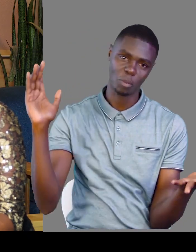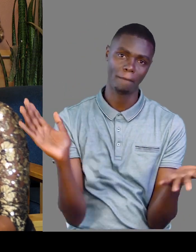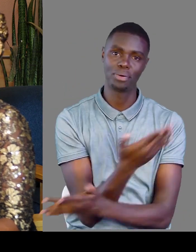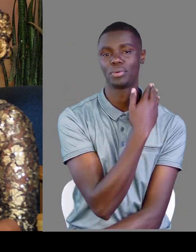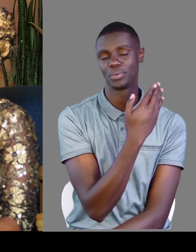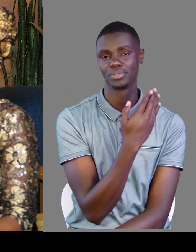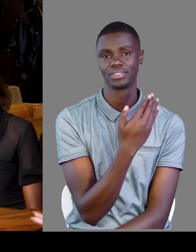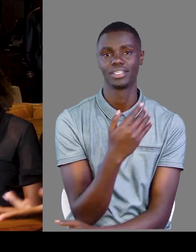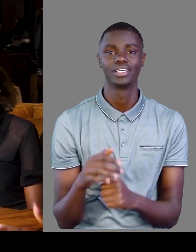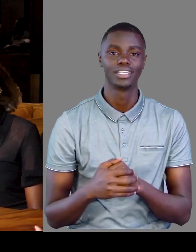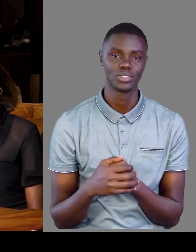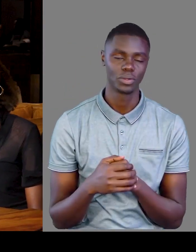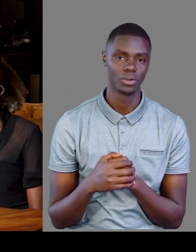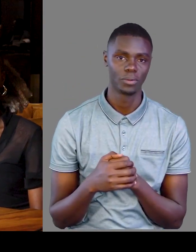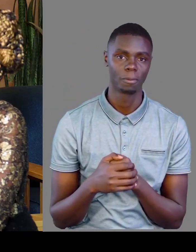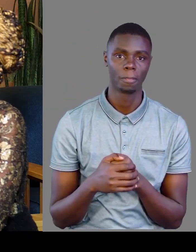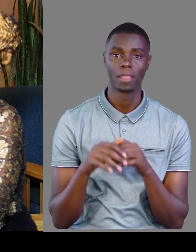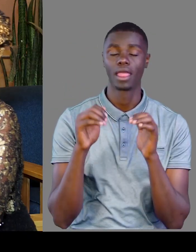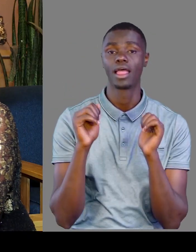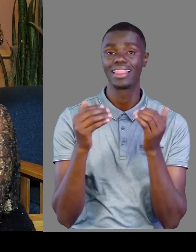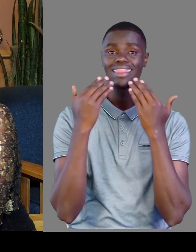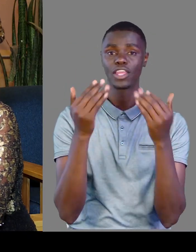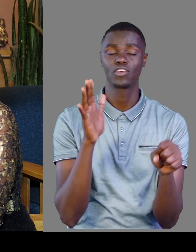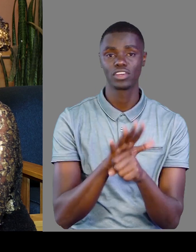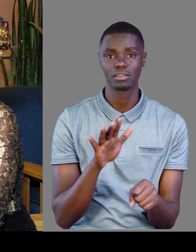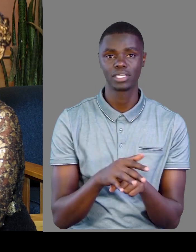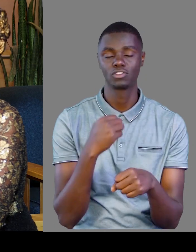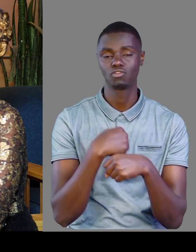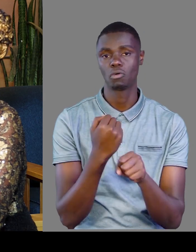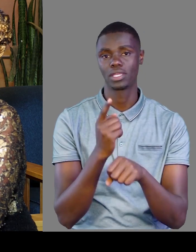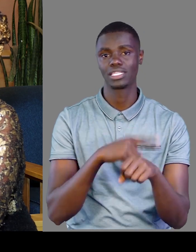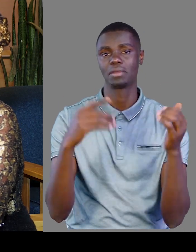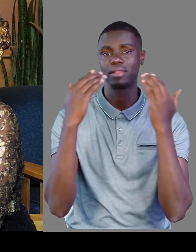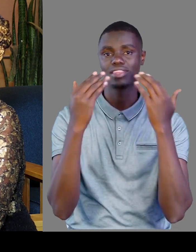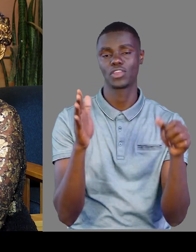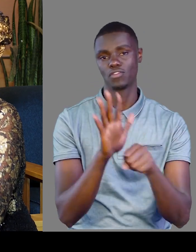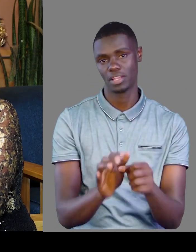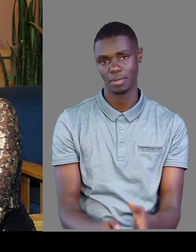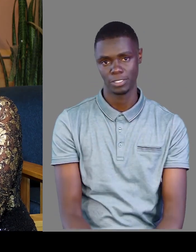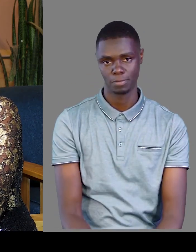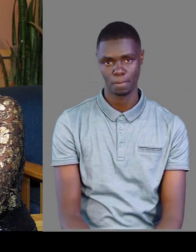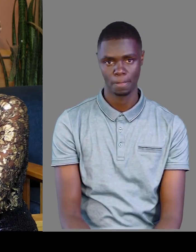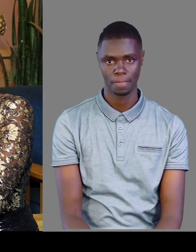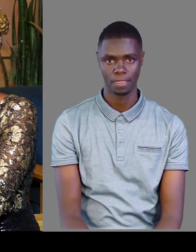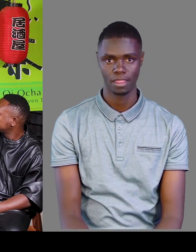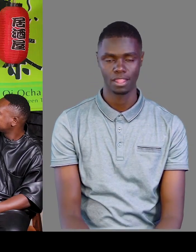Yeah, thank you so much, and I look forward to hanging out with you here at the Iconic Space. Thank you so much for making time. Thank you.